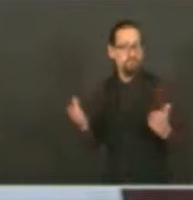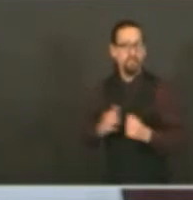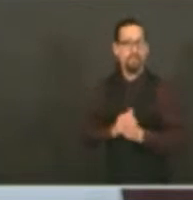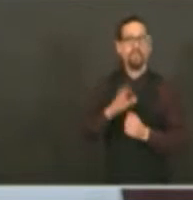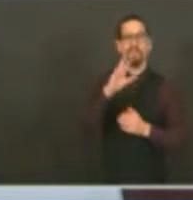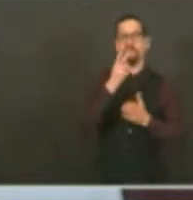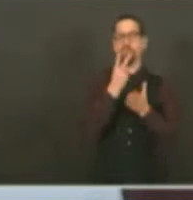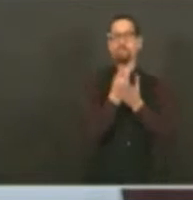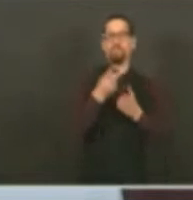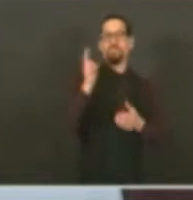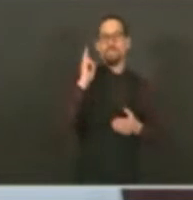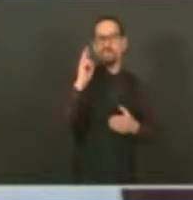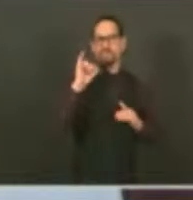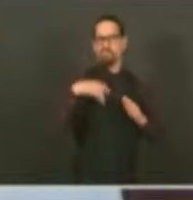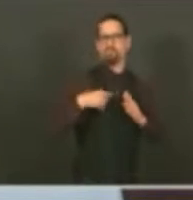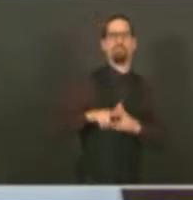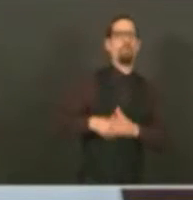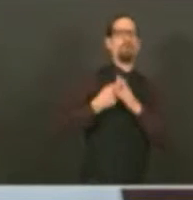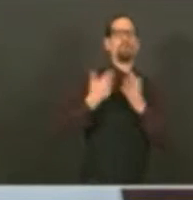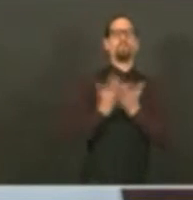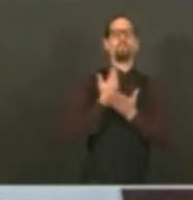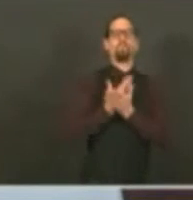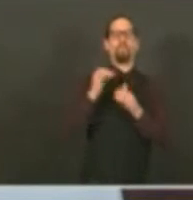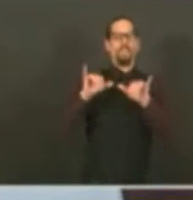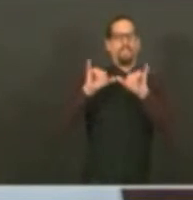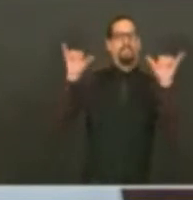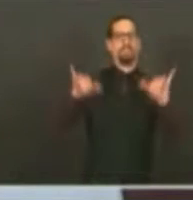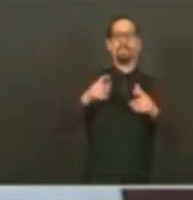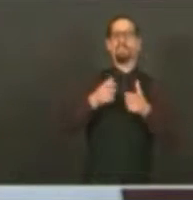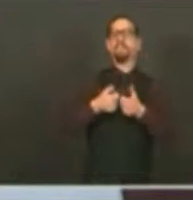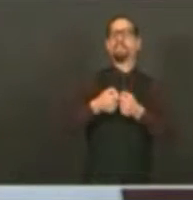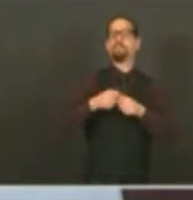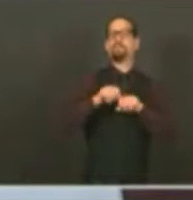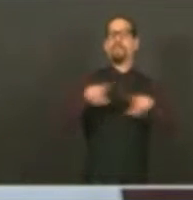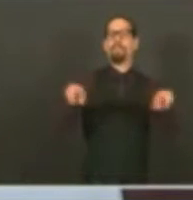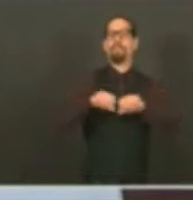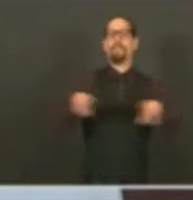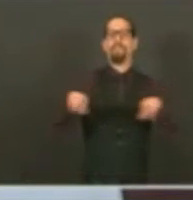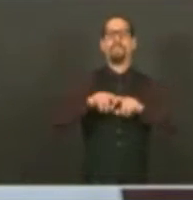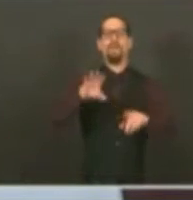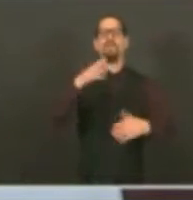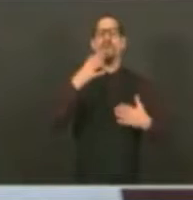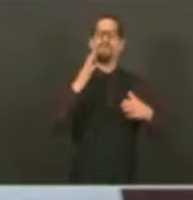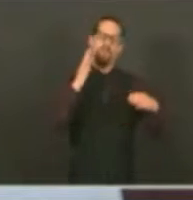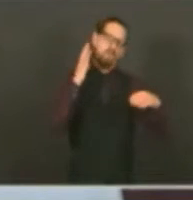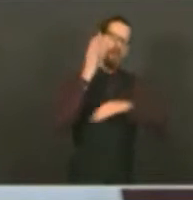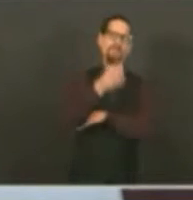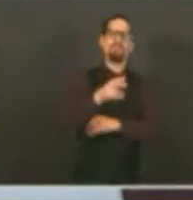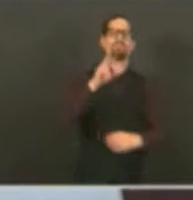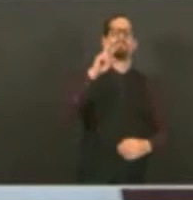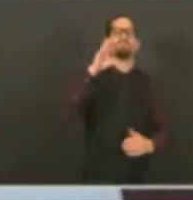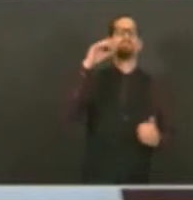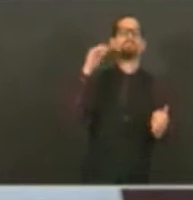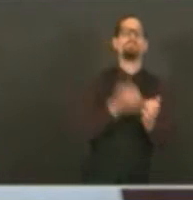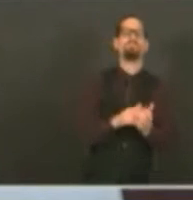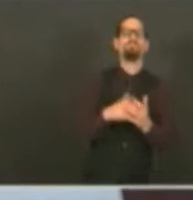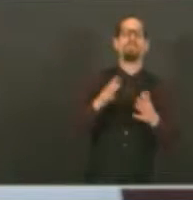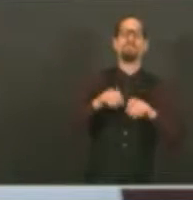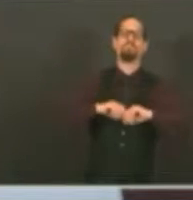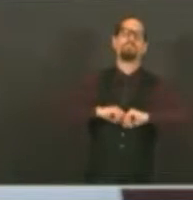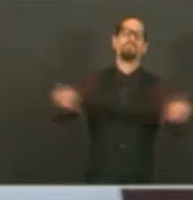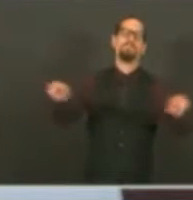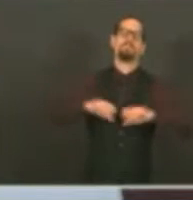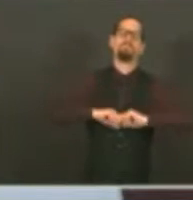text messages. So I can't say it enough. Go get tested, go get tested, go get tested. Let's say